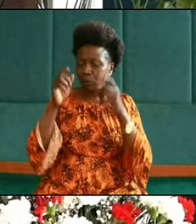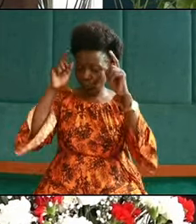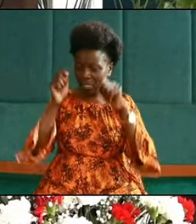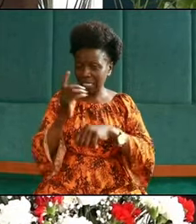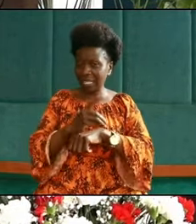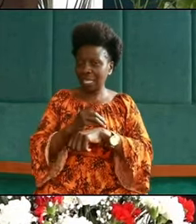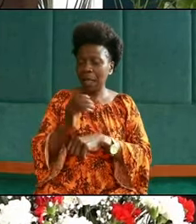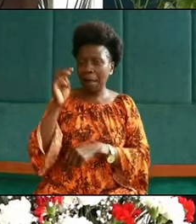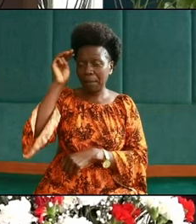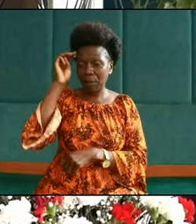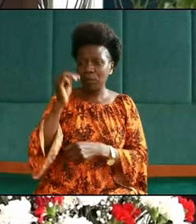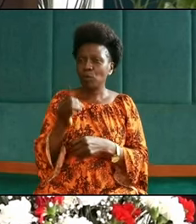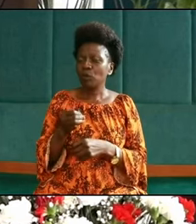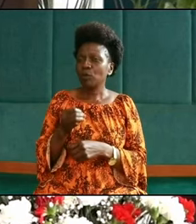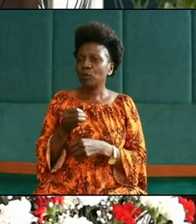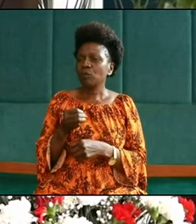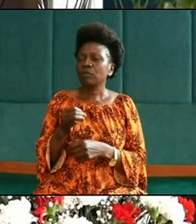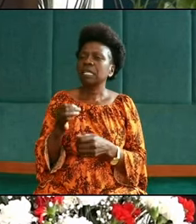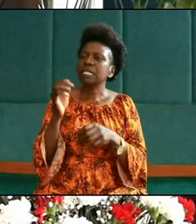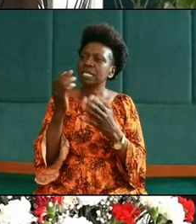day, a memorable thing.